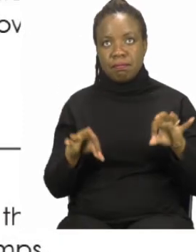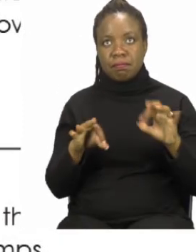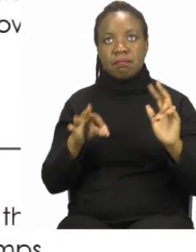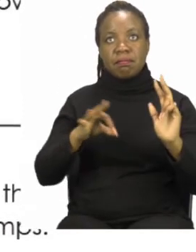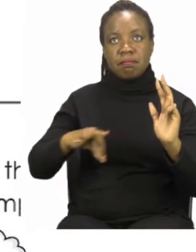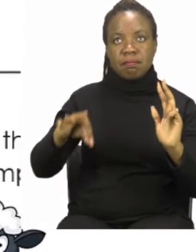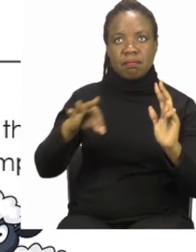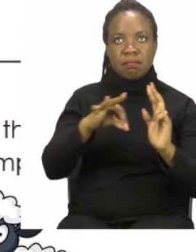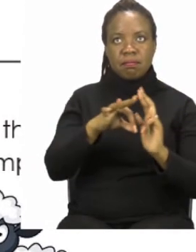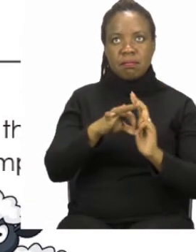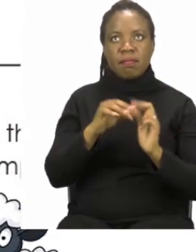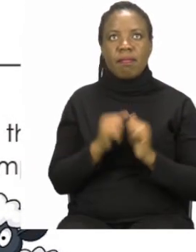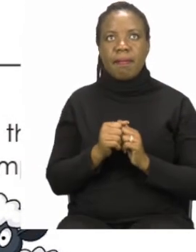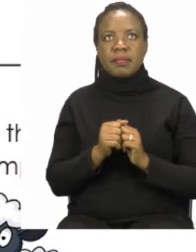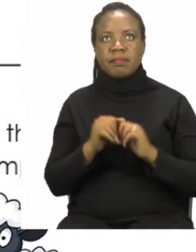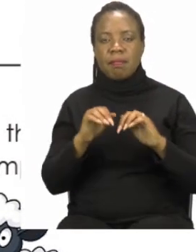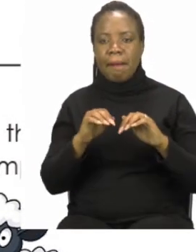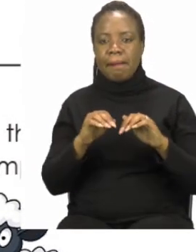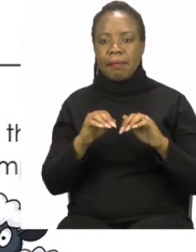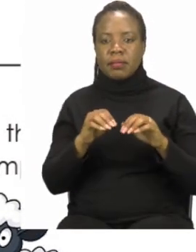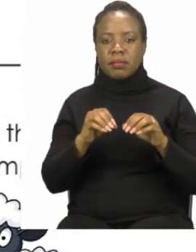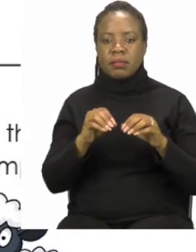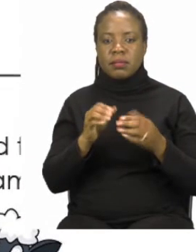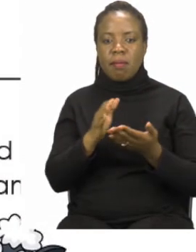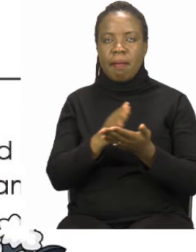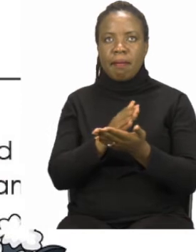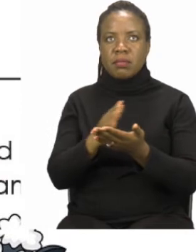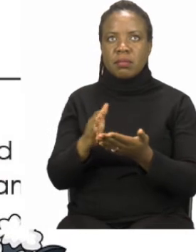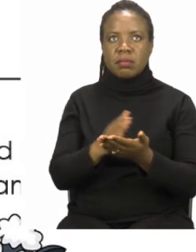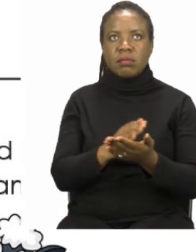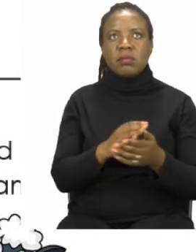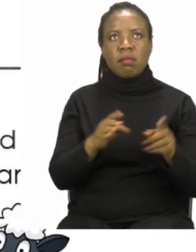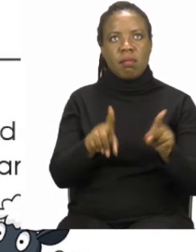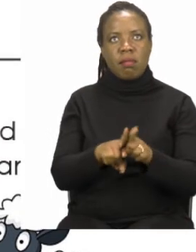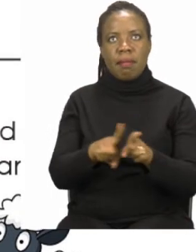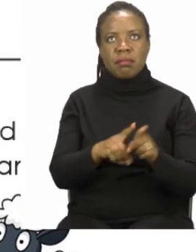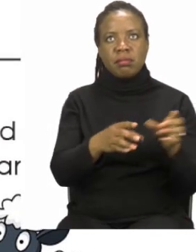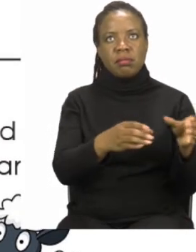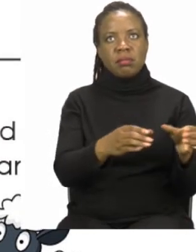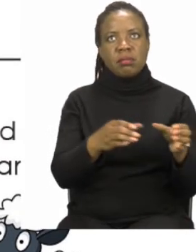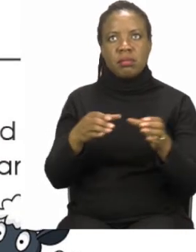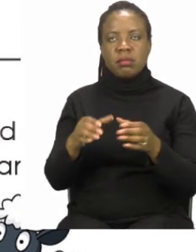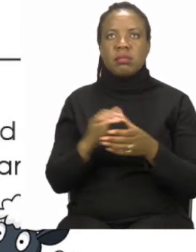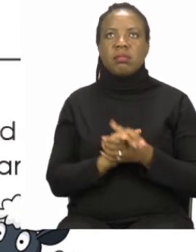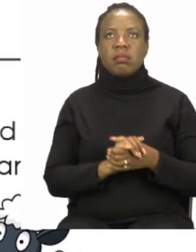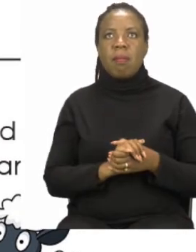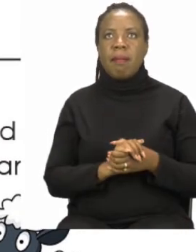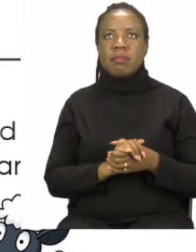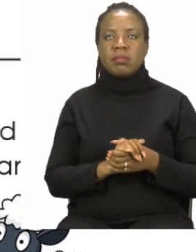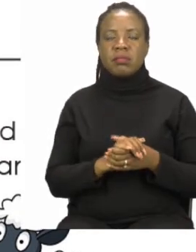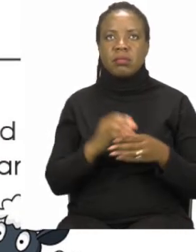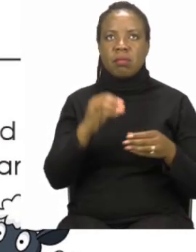divided them into equal groups and then placed them into